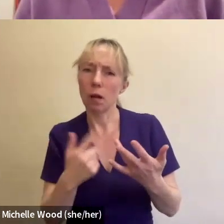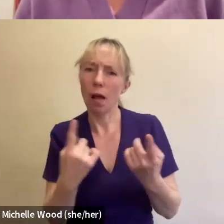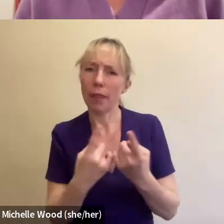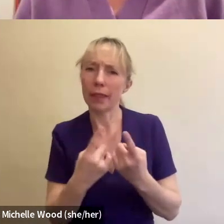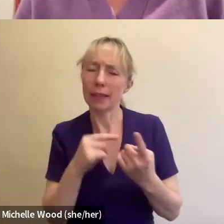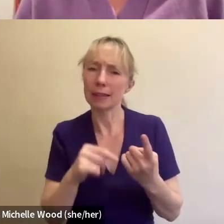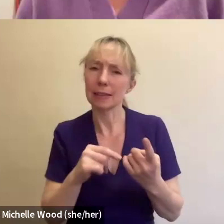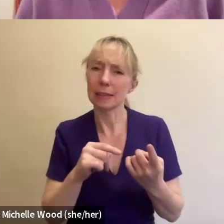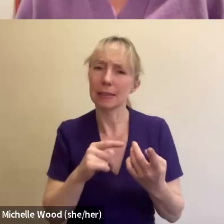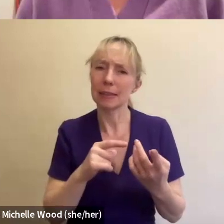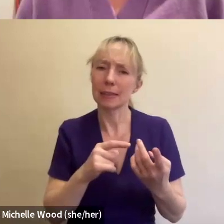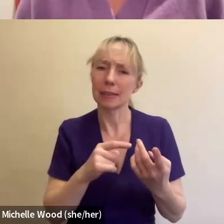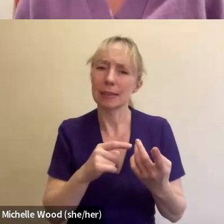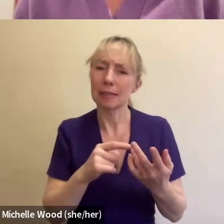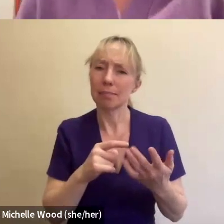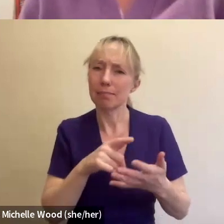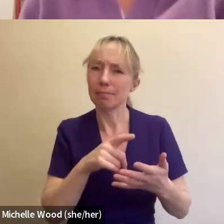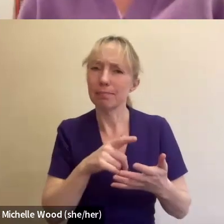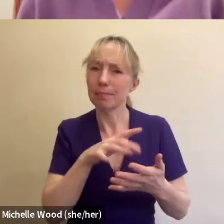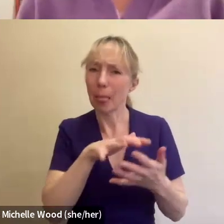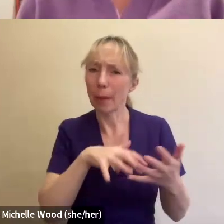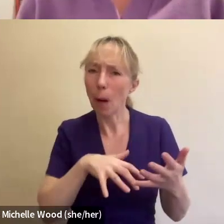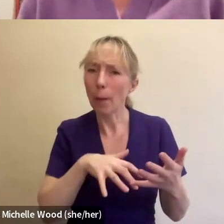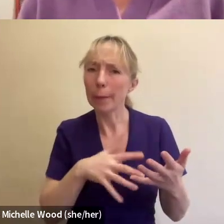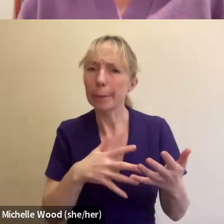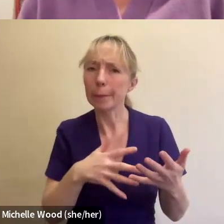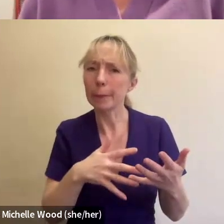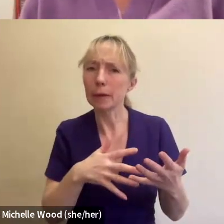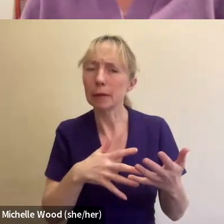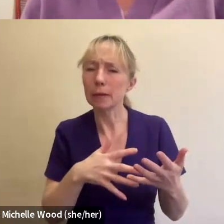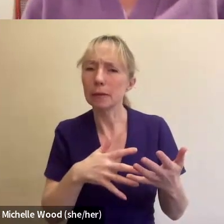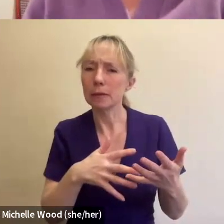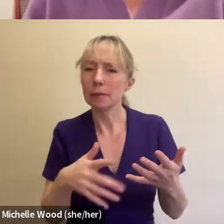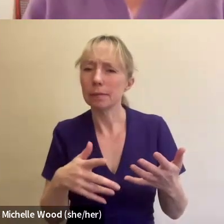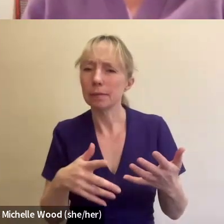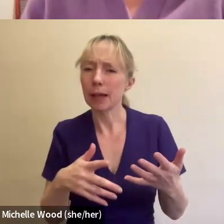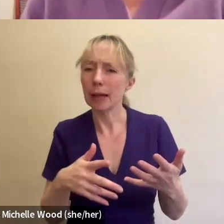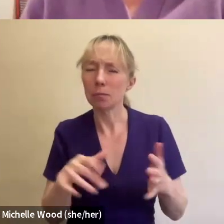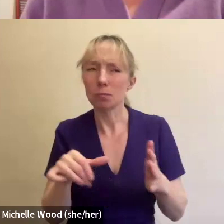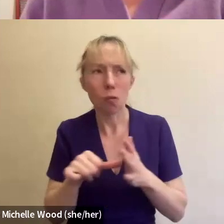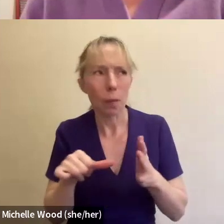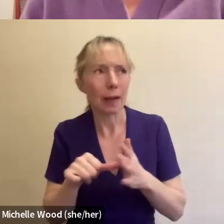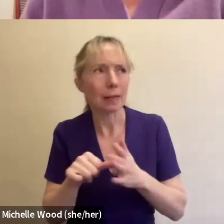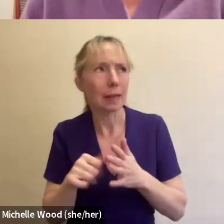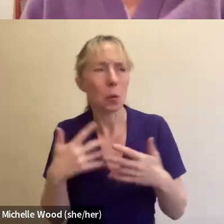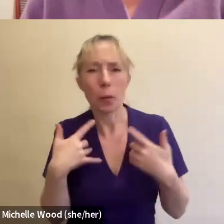for us today that gave you particular problems or excitements as a translator.